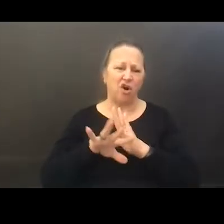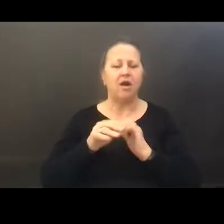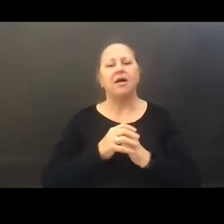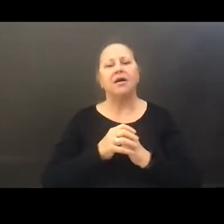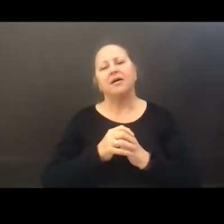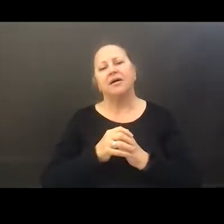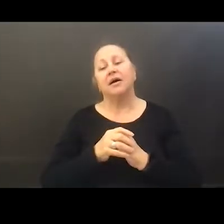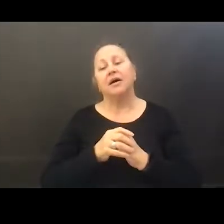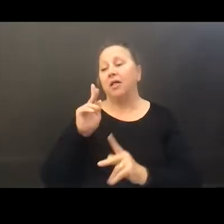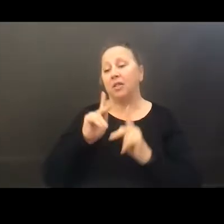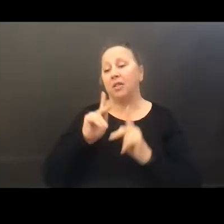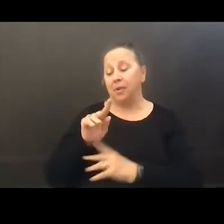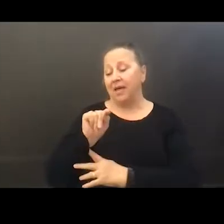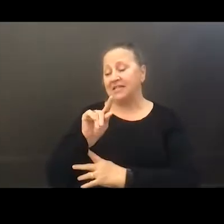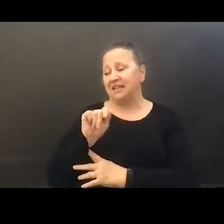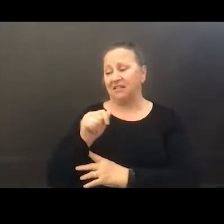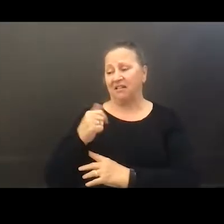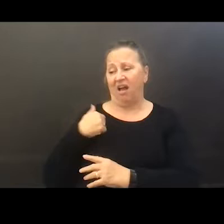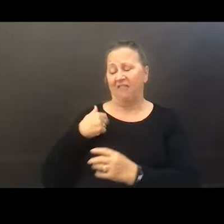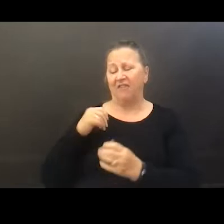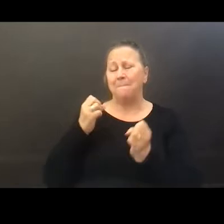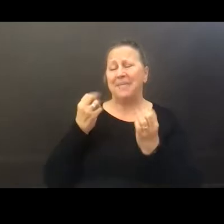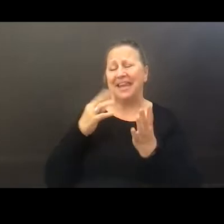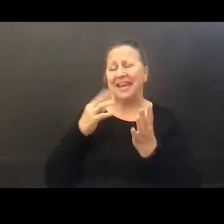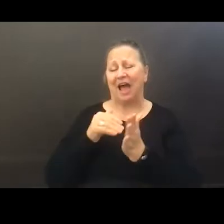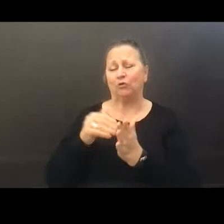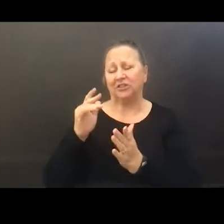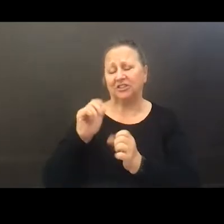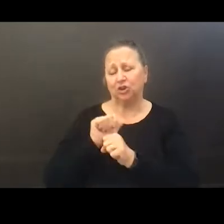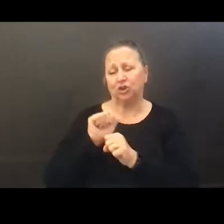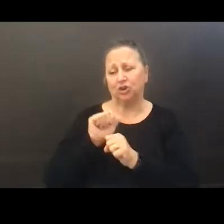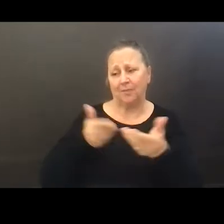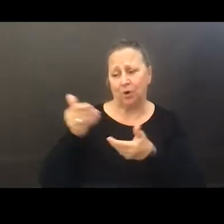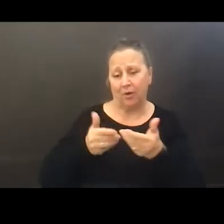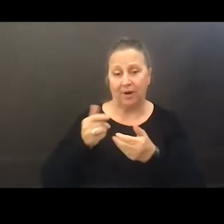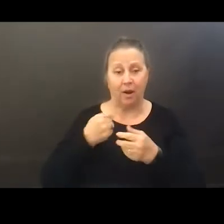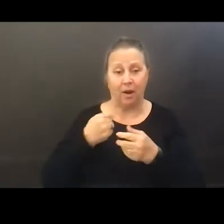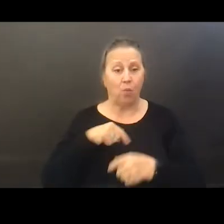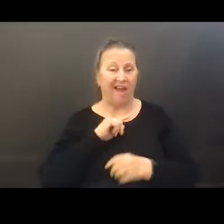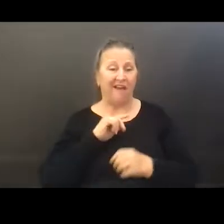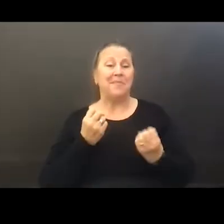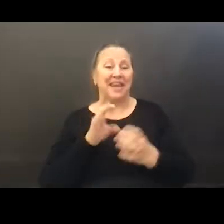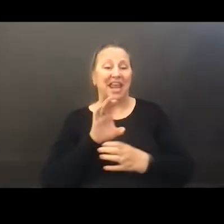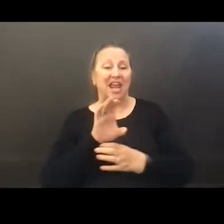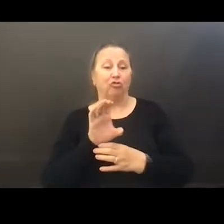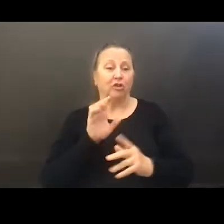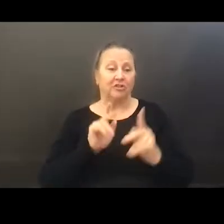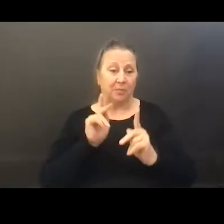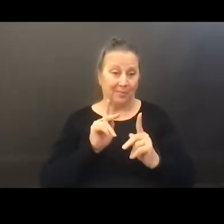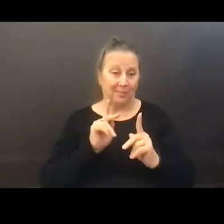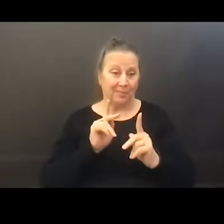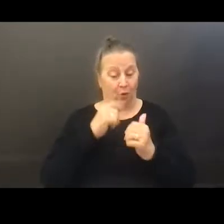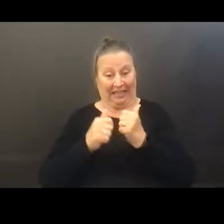Tesla are hiring for thousands of positions, right? And we have hundreds of people at each one of the 3 sessions that we're doing